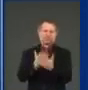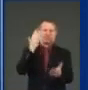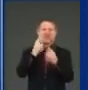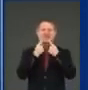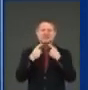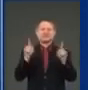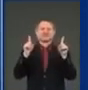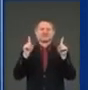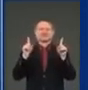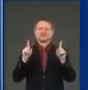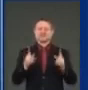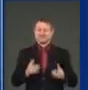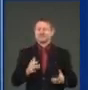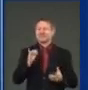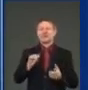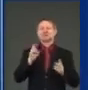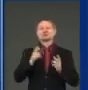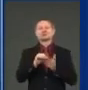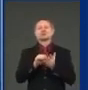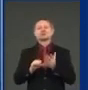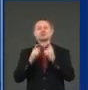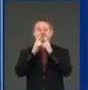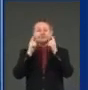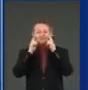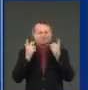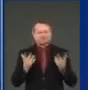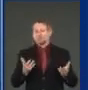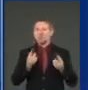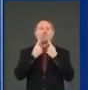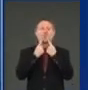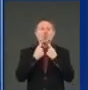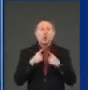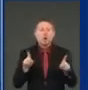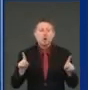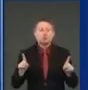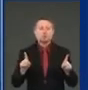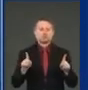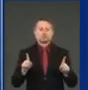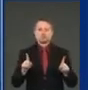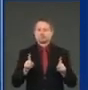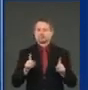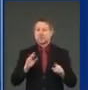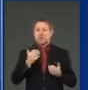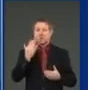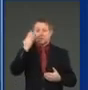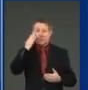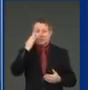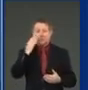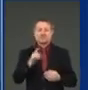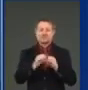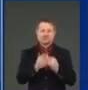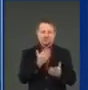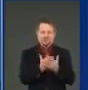Those surgical masks work. And it's in the data. It's not that I'm saying